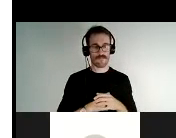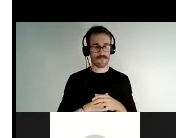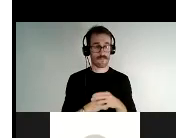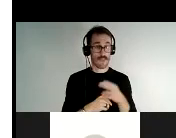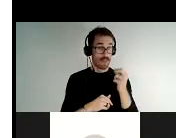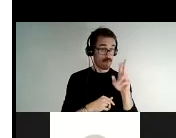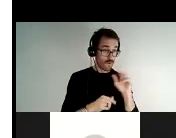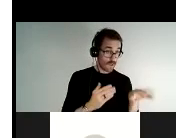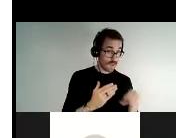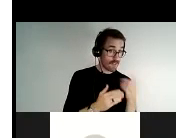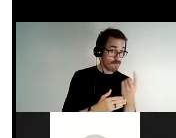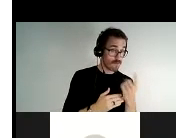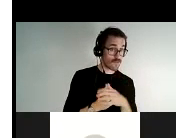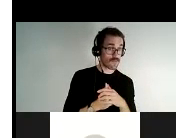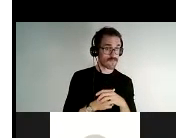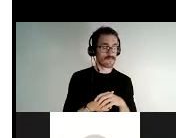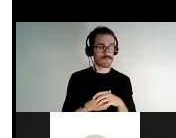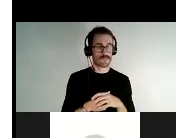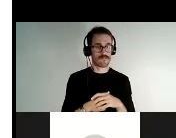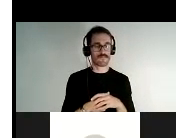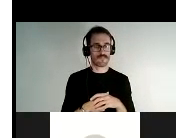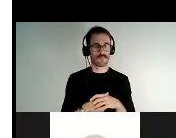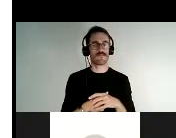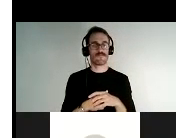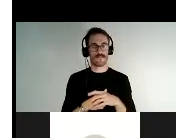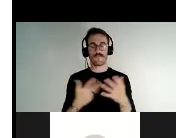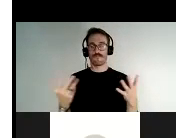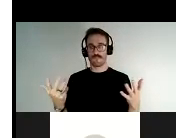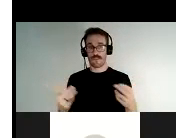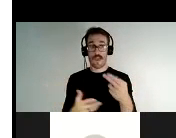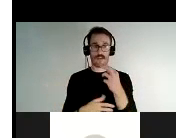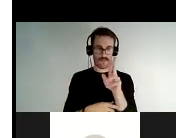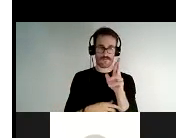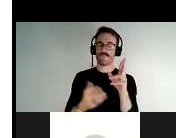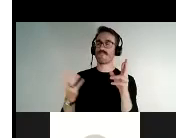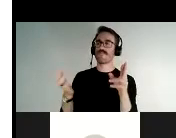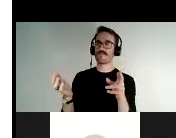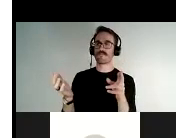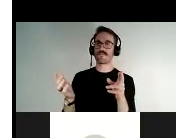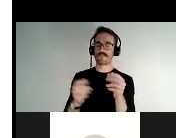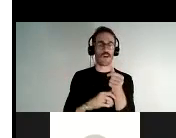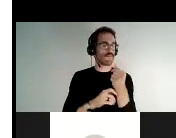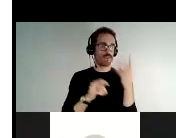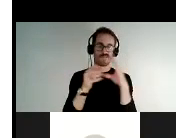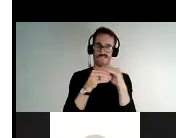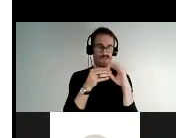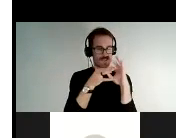I think some of the stories that that we've had within elder abuse